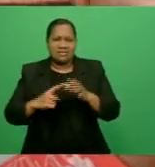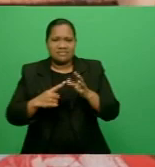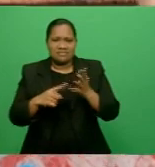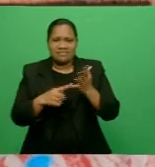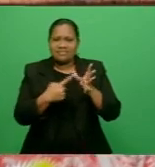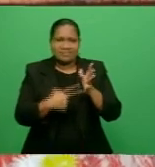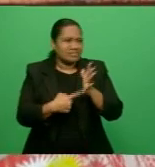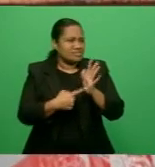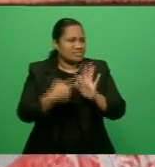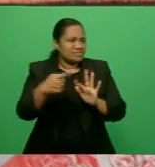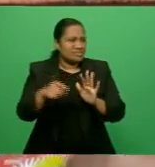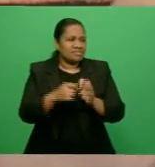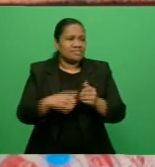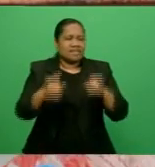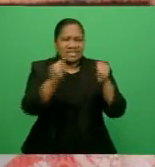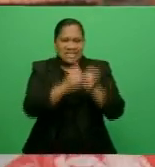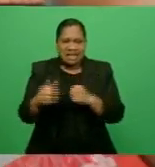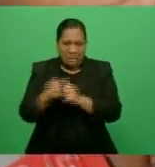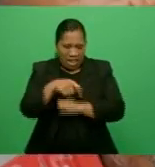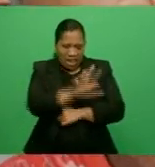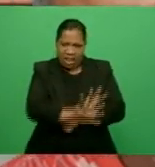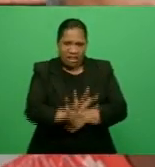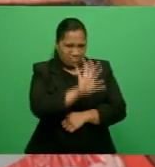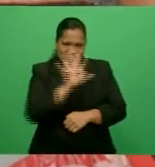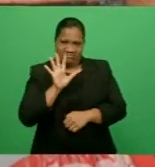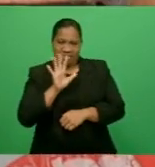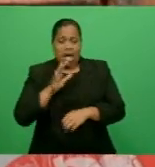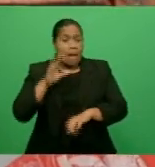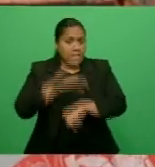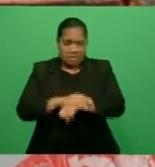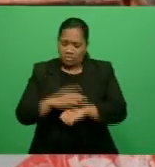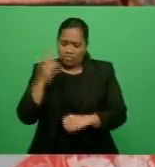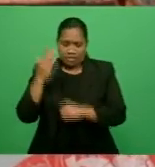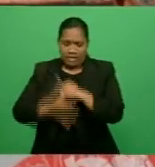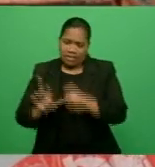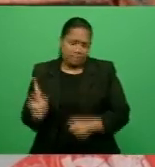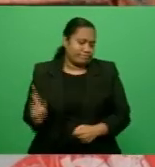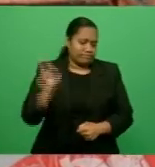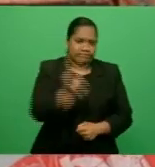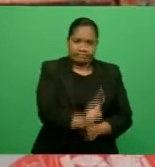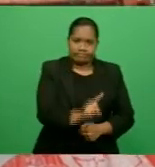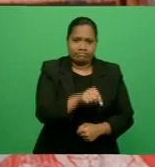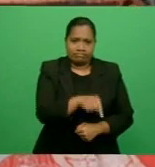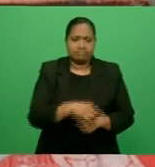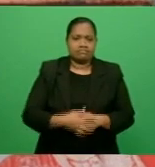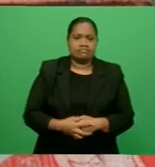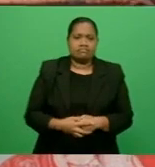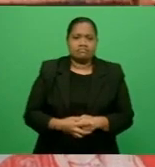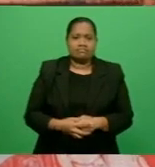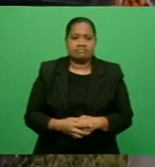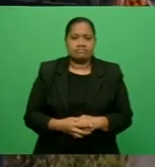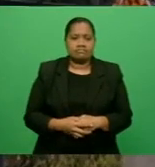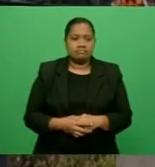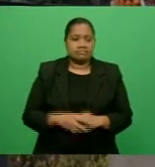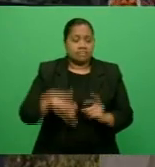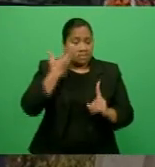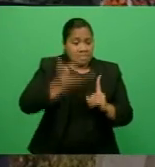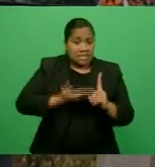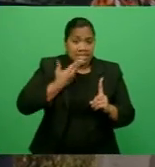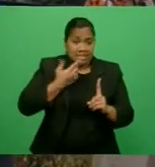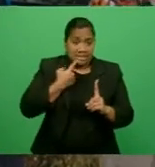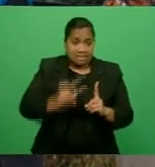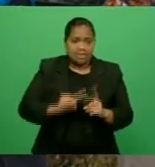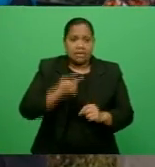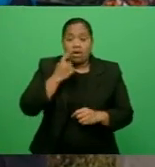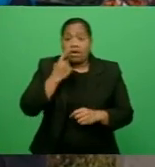of pickpocket, grab and run. Police will never attend to these cases. Rocco also claims that police only visit the area if